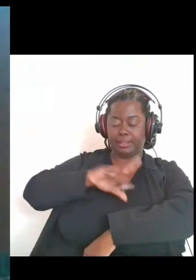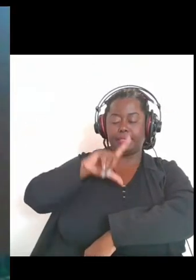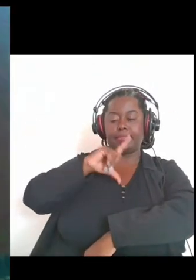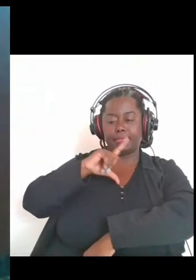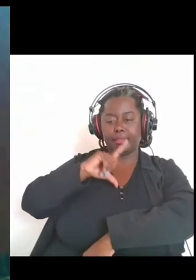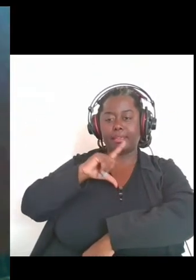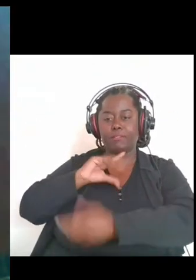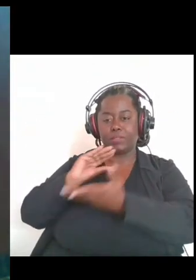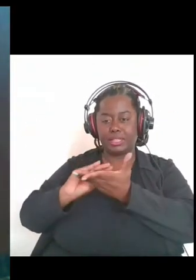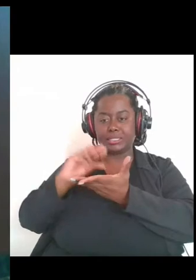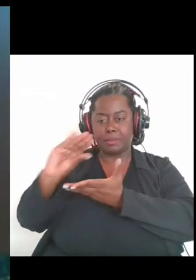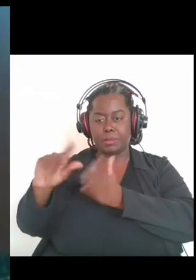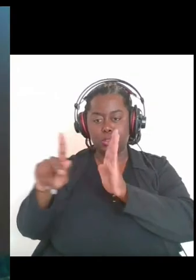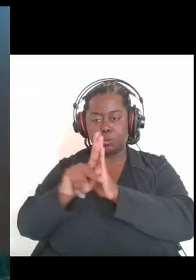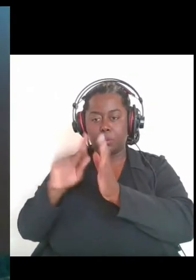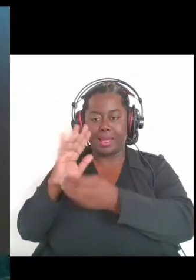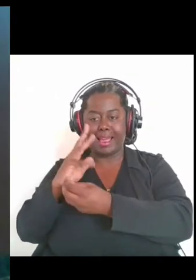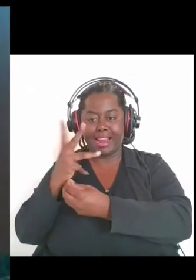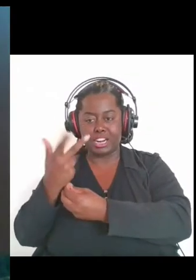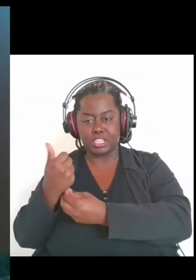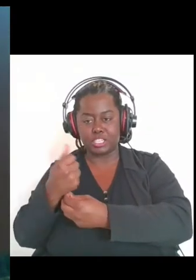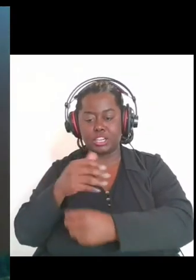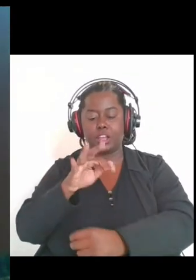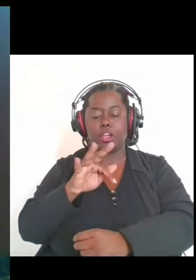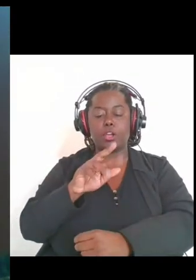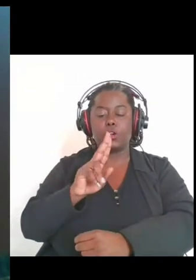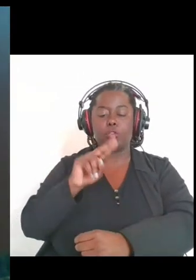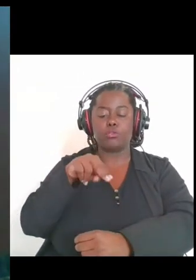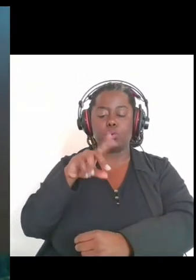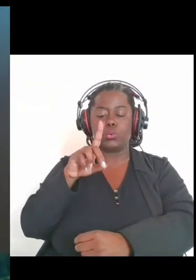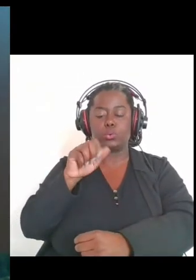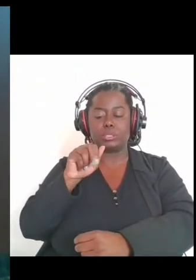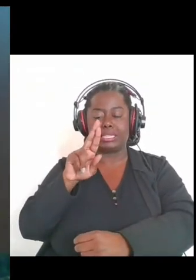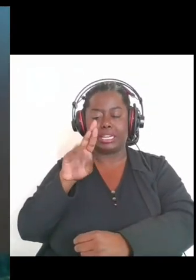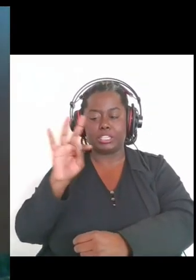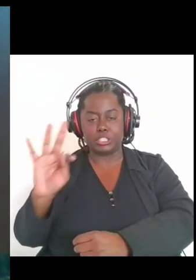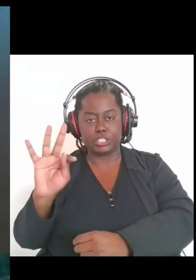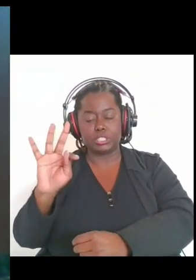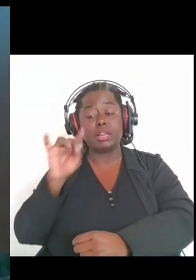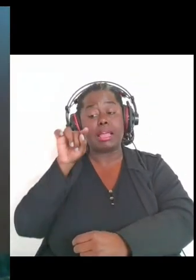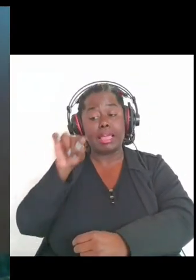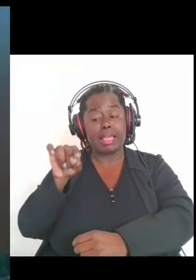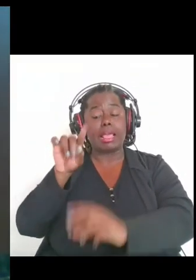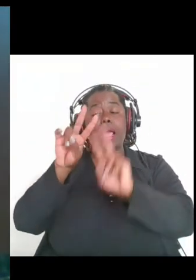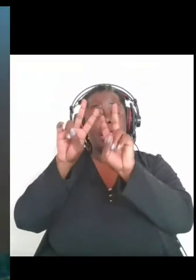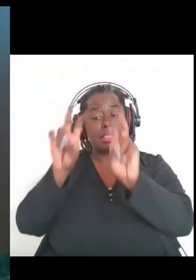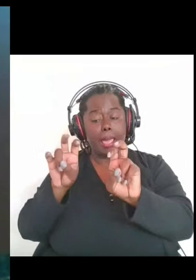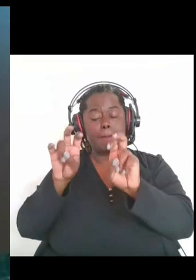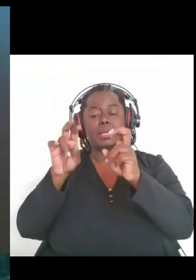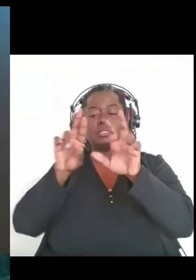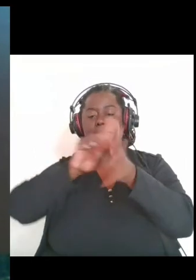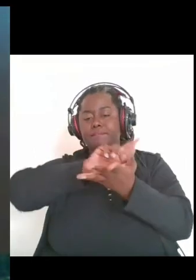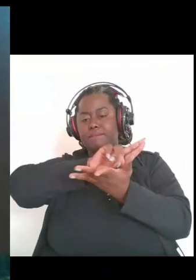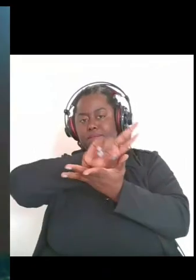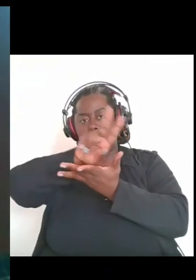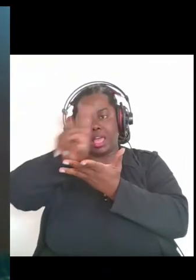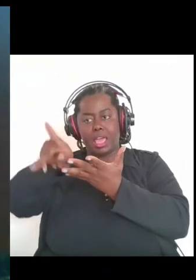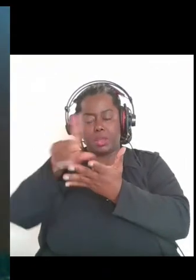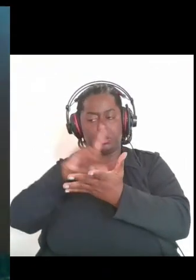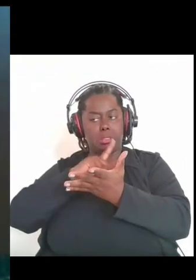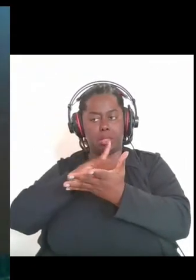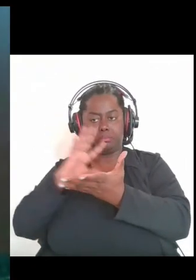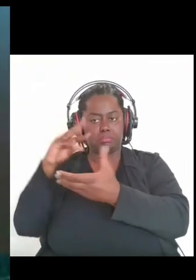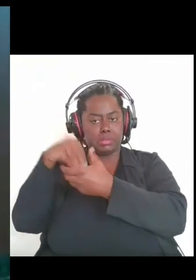Chile for example have fun darts that's an art fund that is now becoming opening to other topics